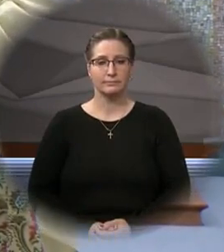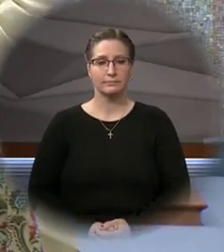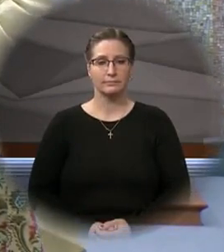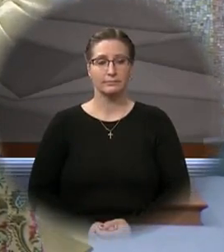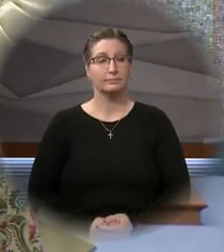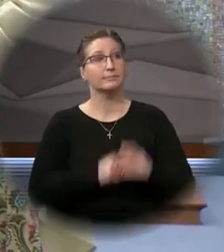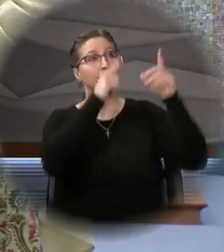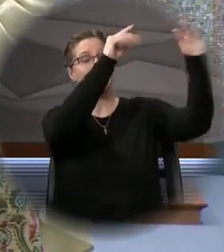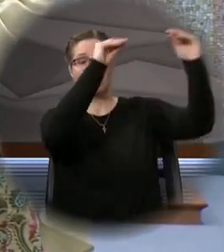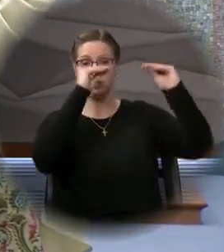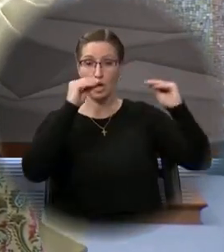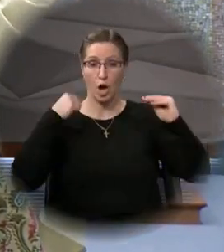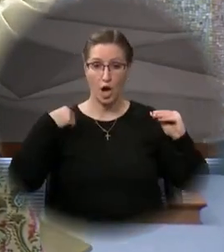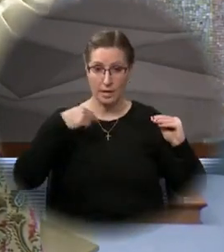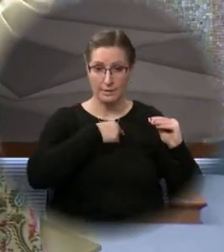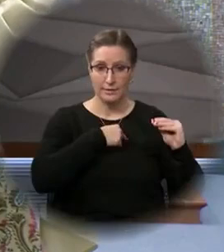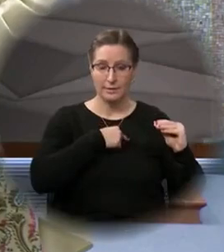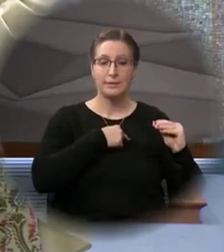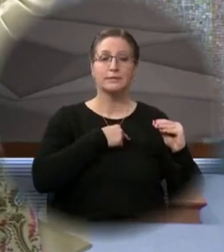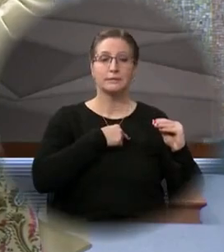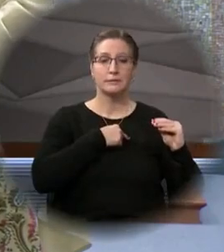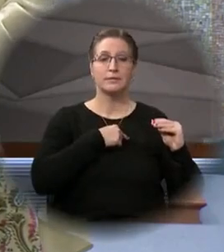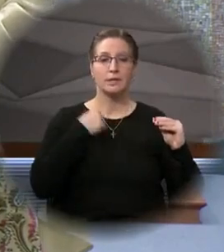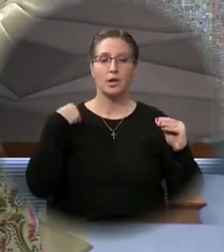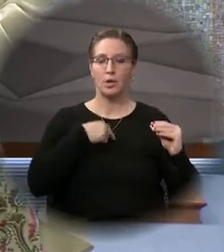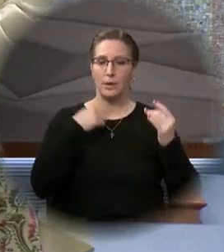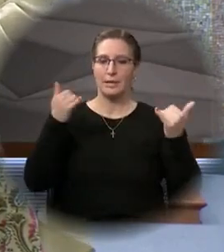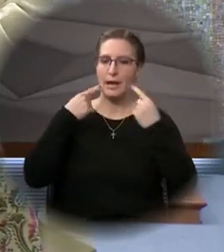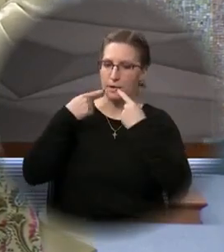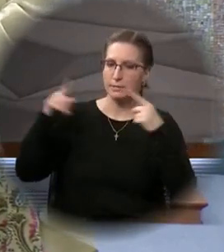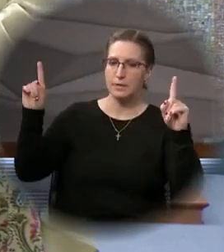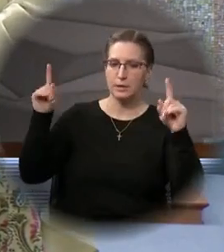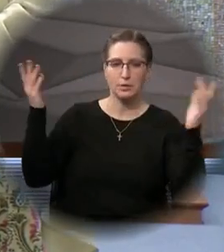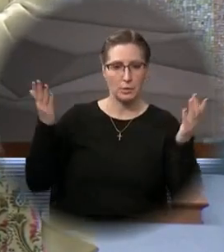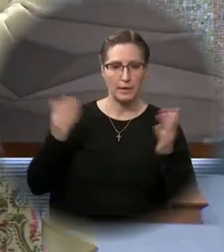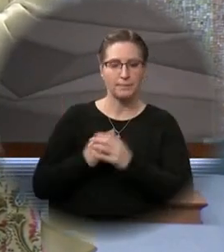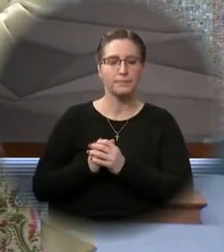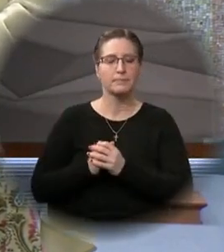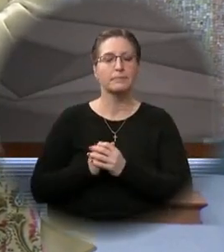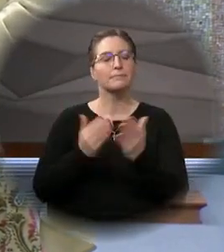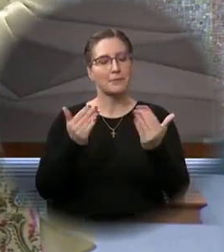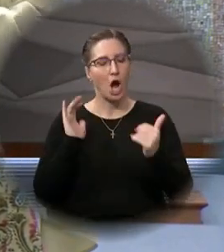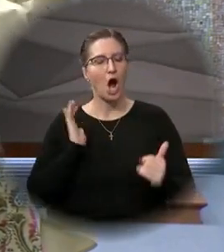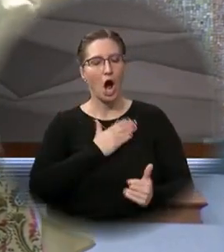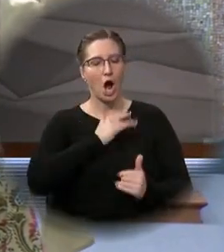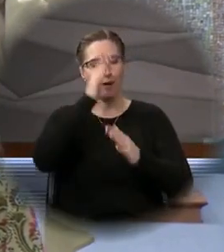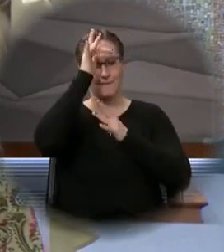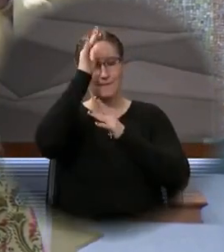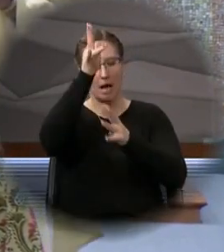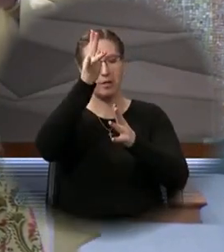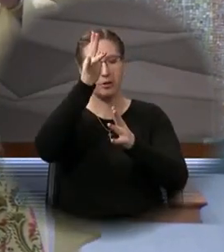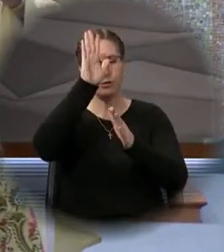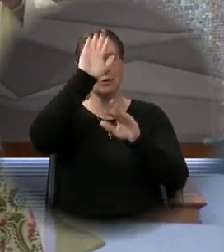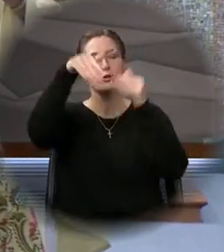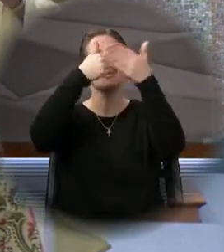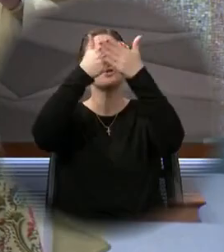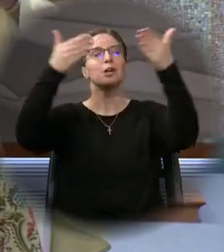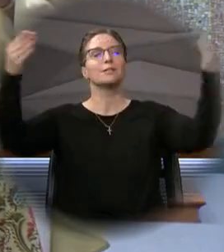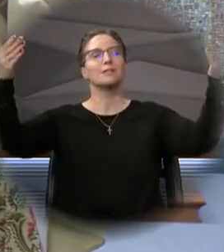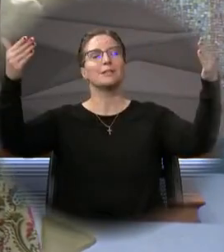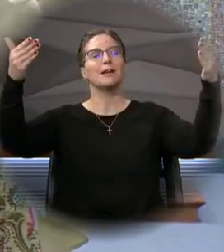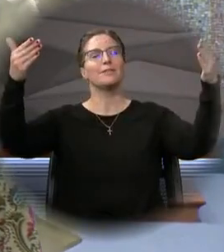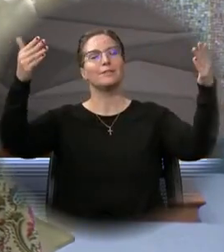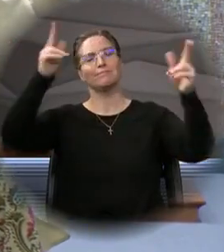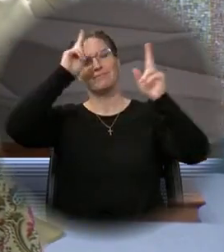At the Savior's command, informed by divine teaching, we dare to say, Our Father,